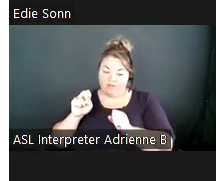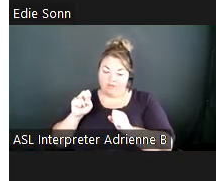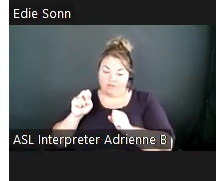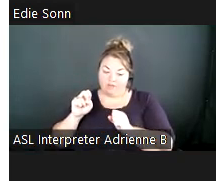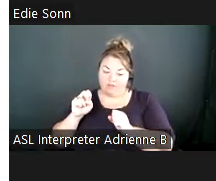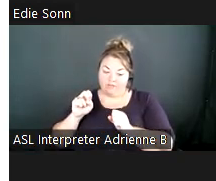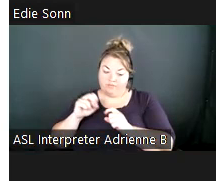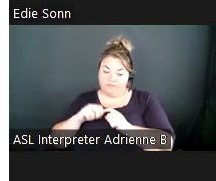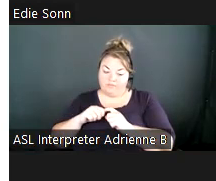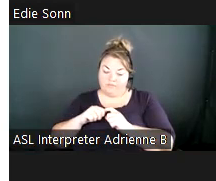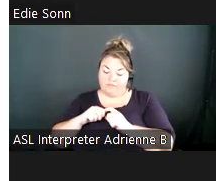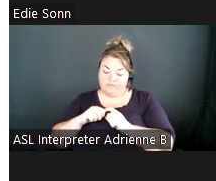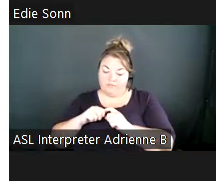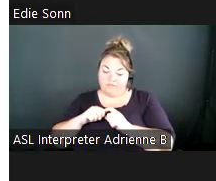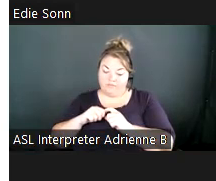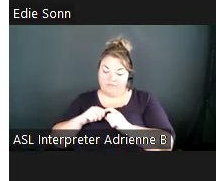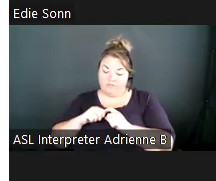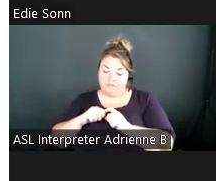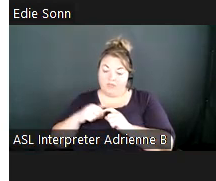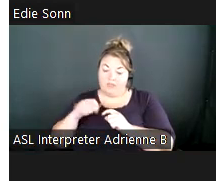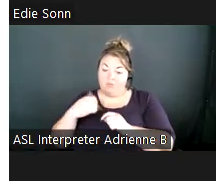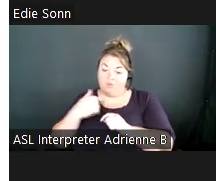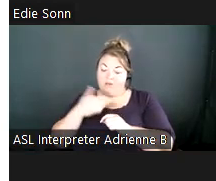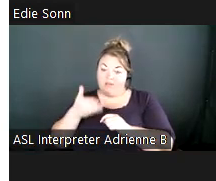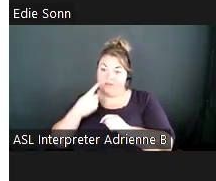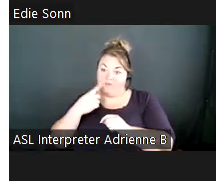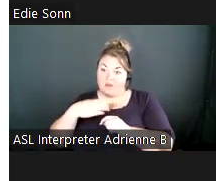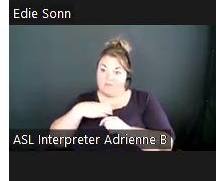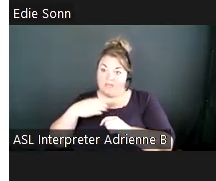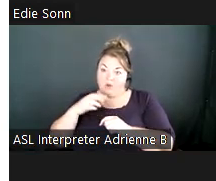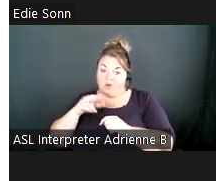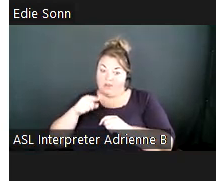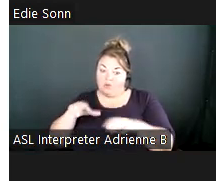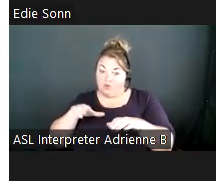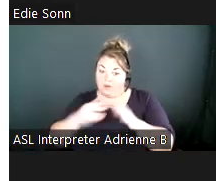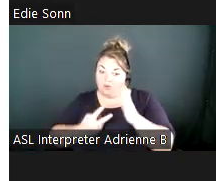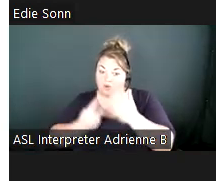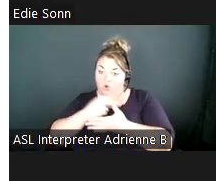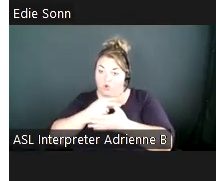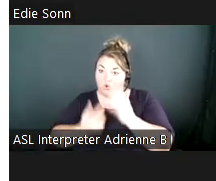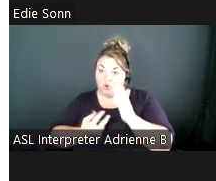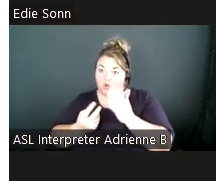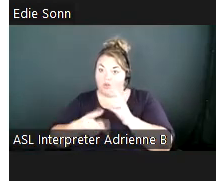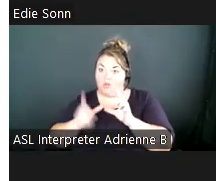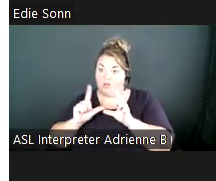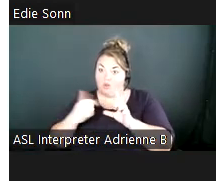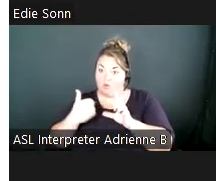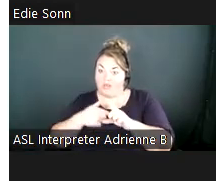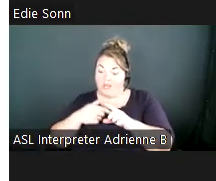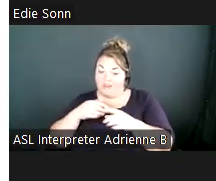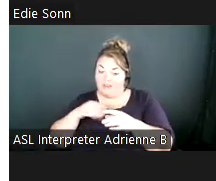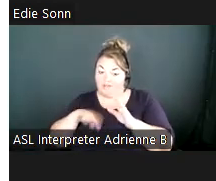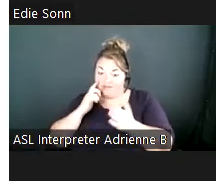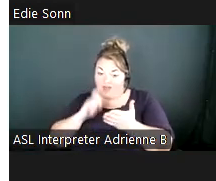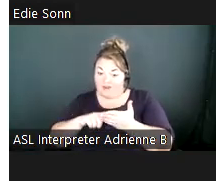conversely, we are there on a complaint or they're doing a renewal and we find deficient practice, but that doesn't have